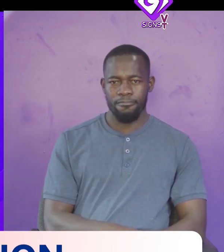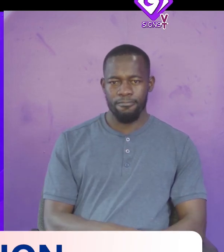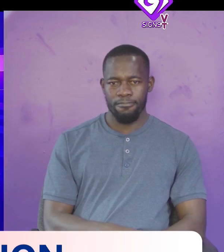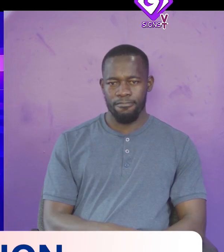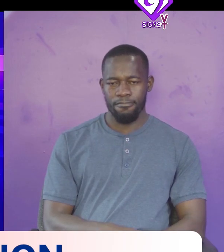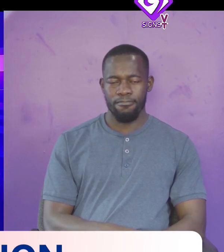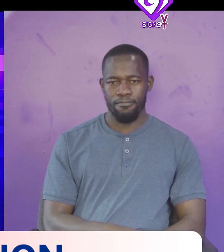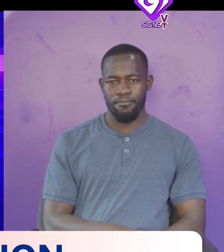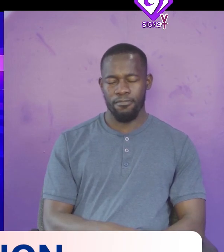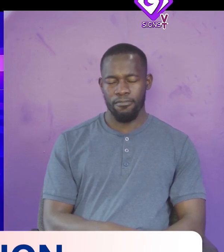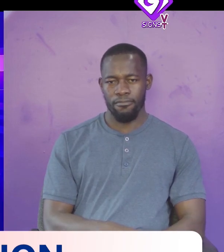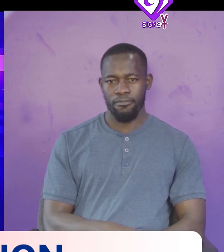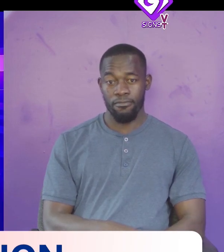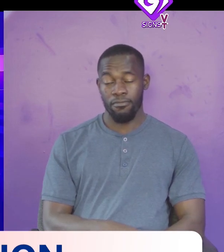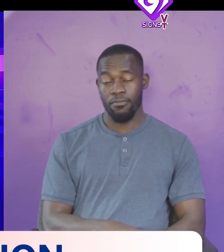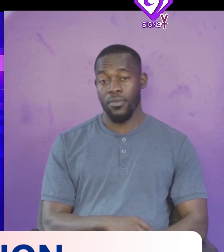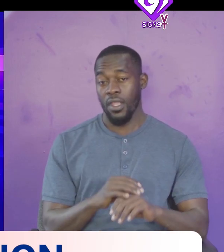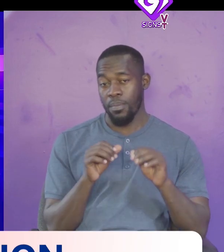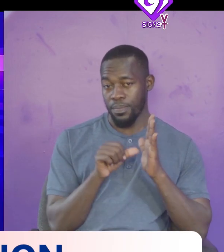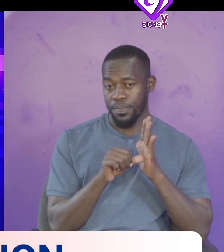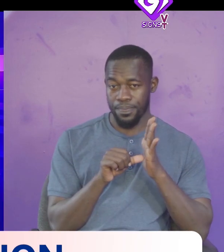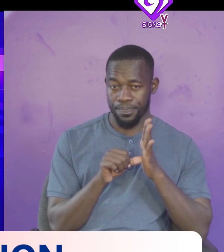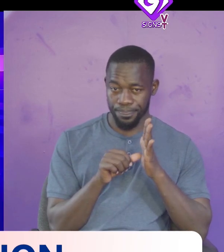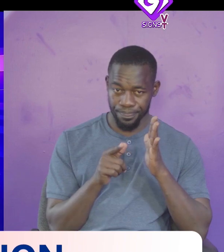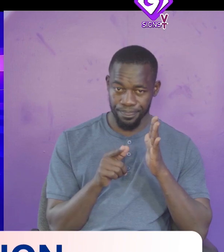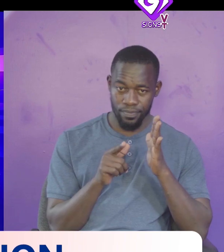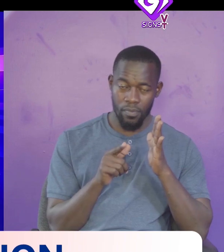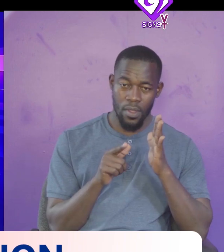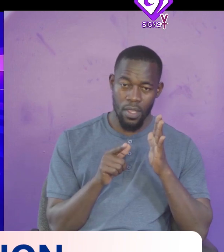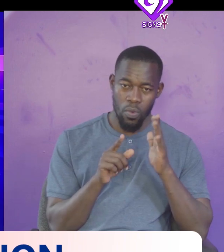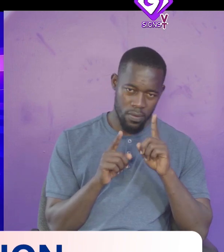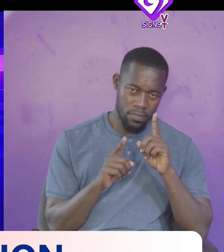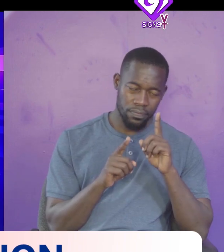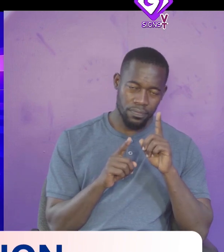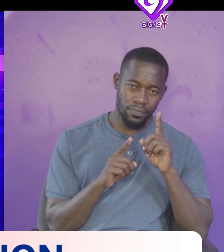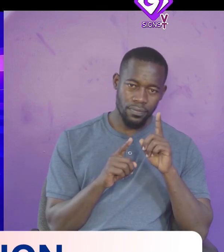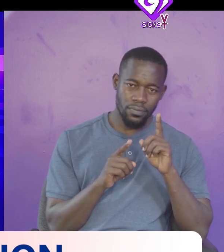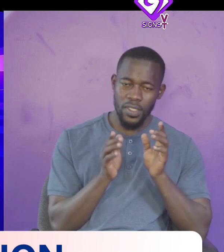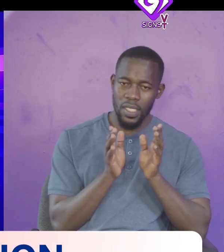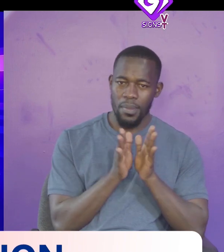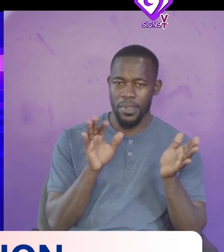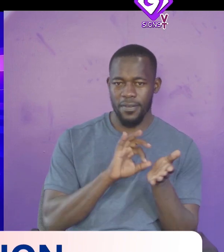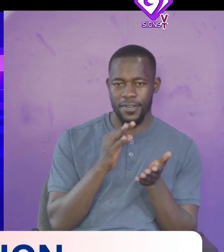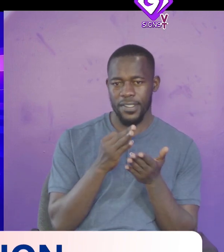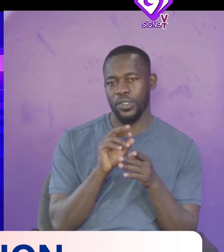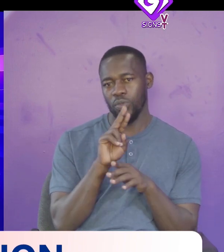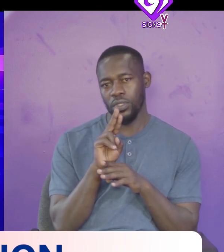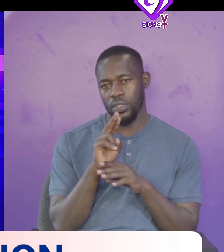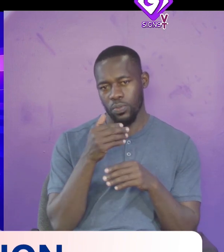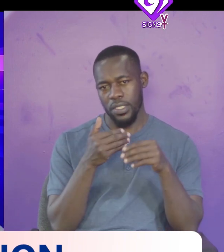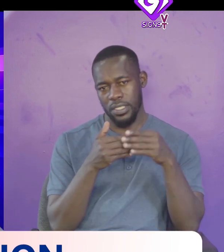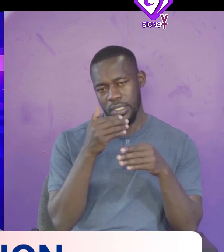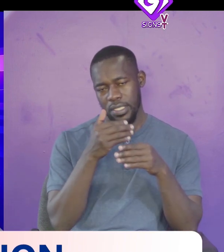a problem, Jonah, because I'll tell you the problem of these things. Right. This is public funds being used to build these houses.